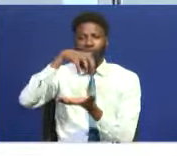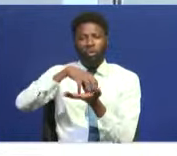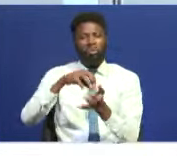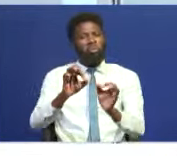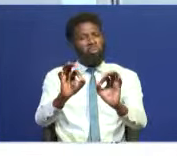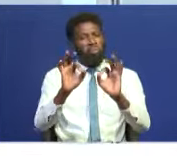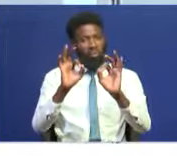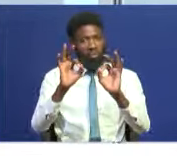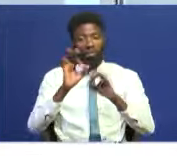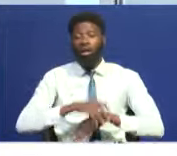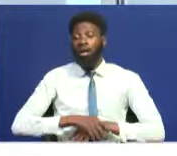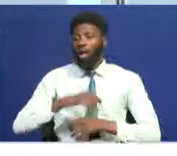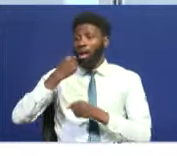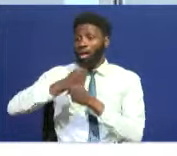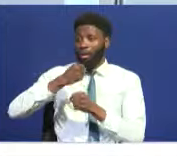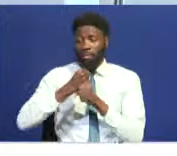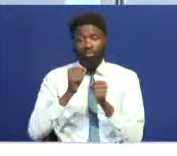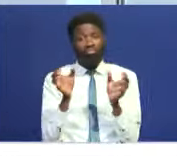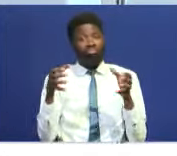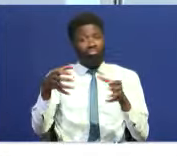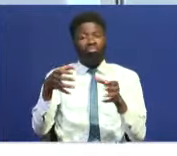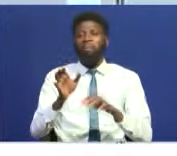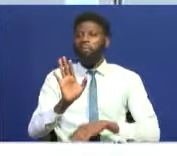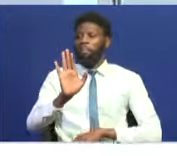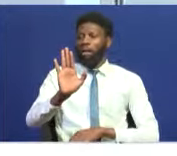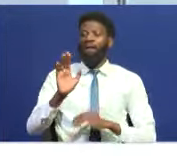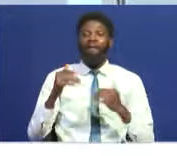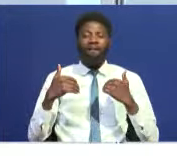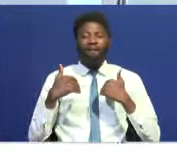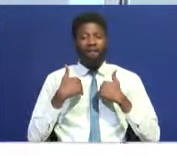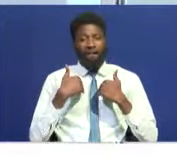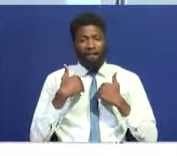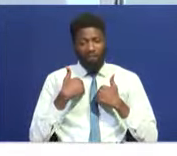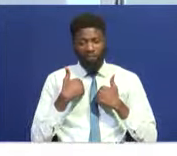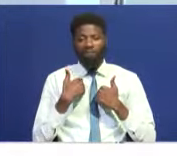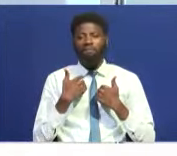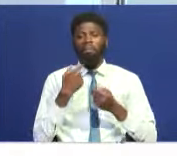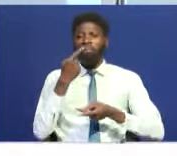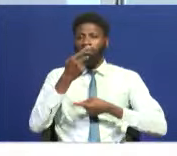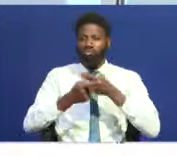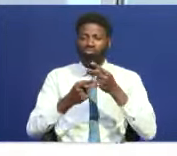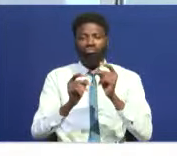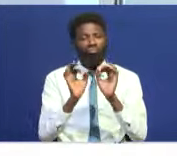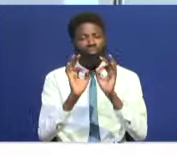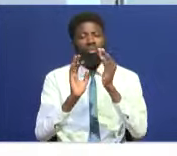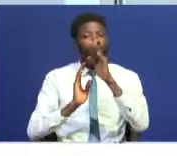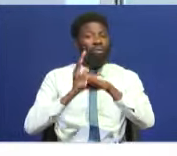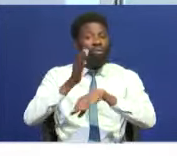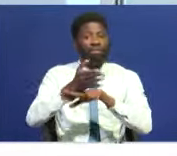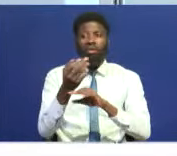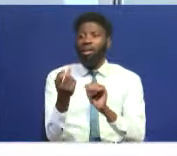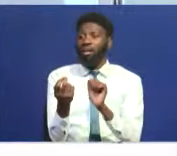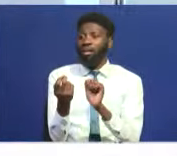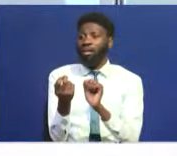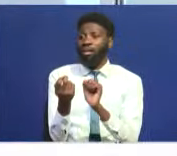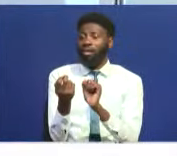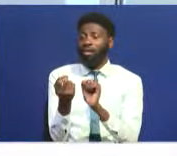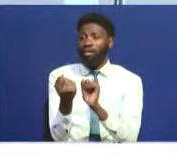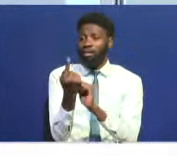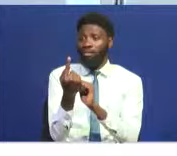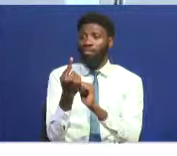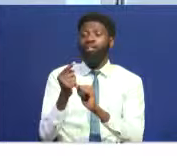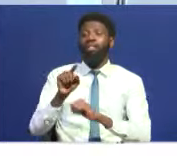Labour Inspectorate has diligently processed over 11,000 labour disputes